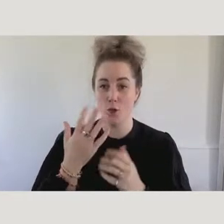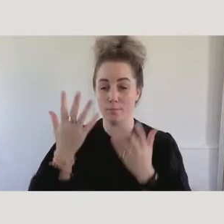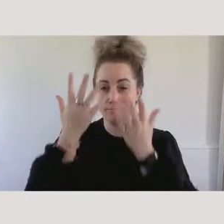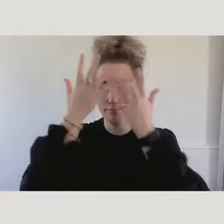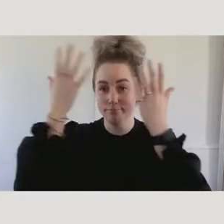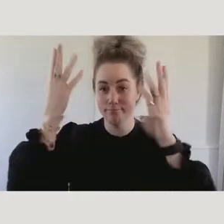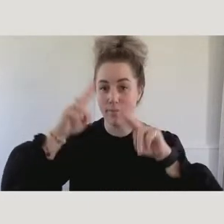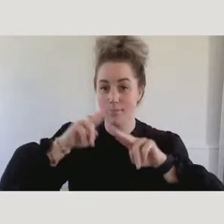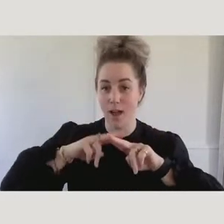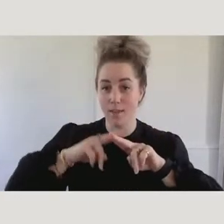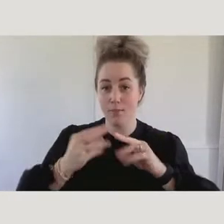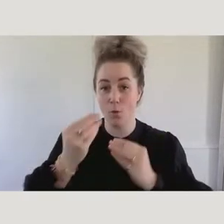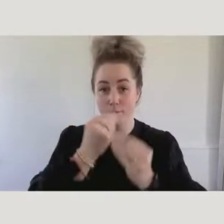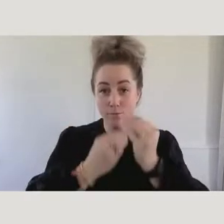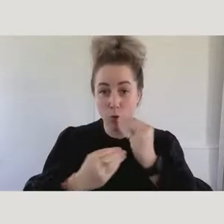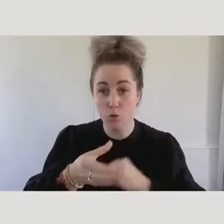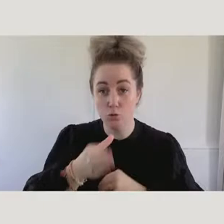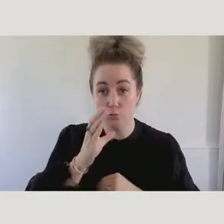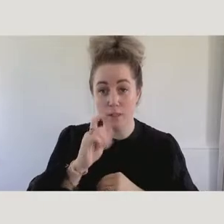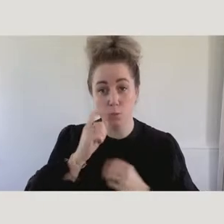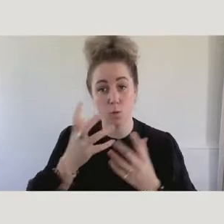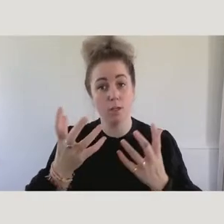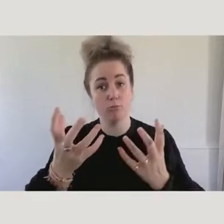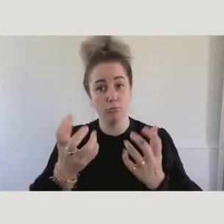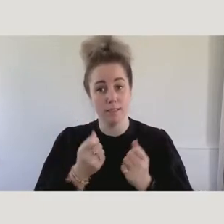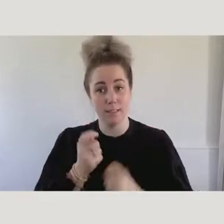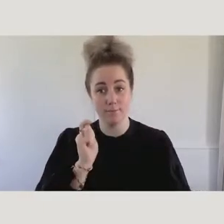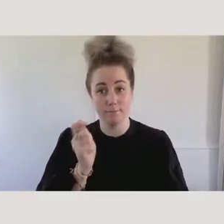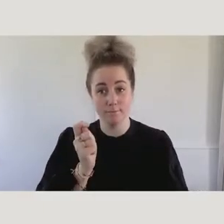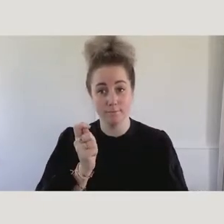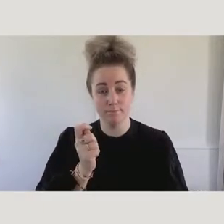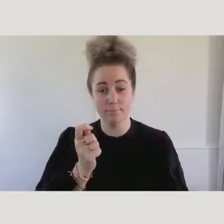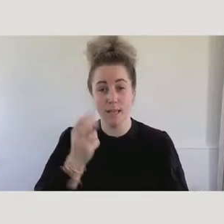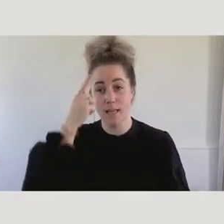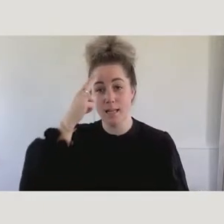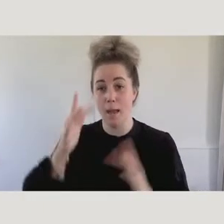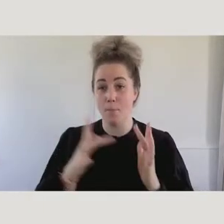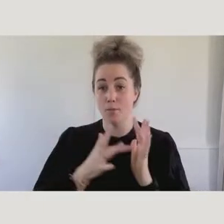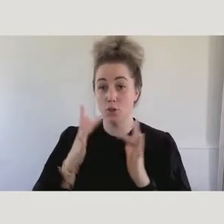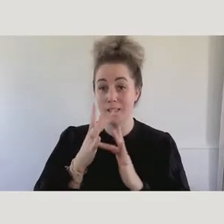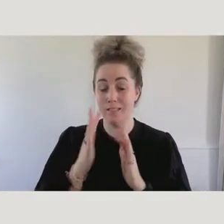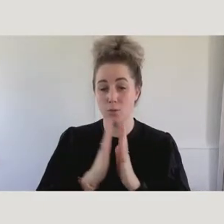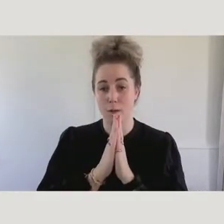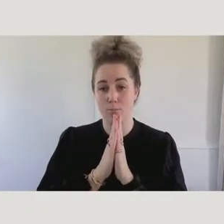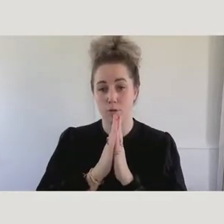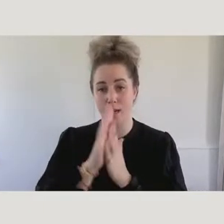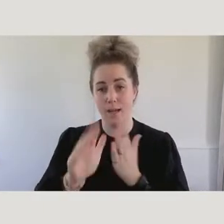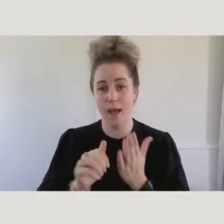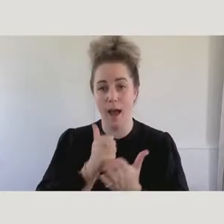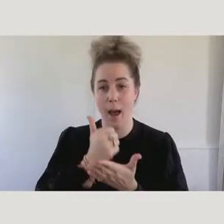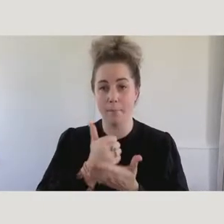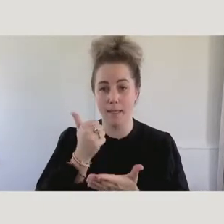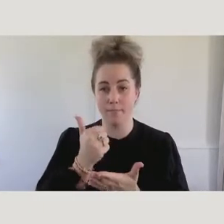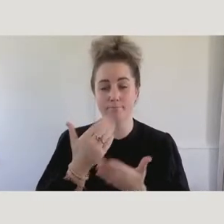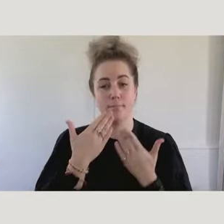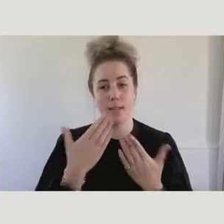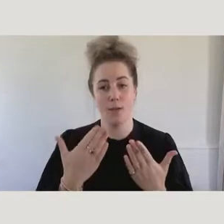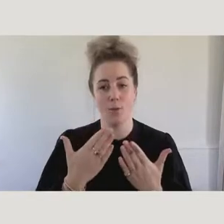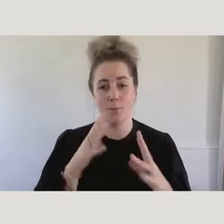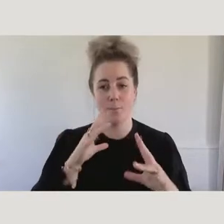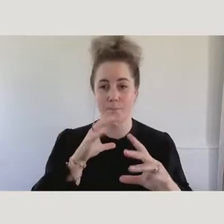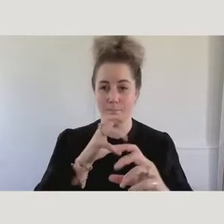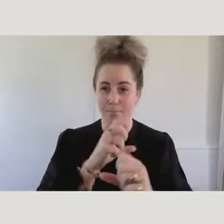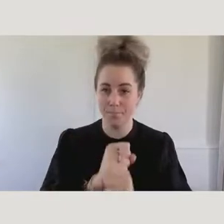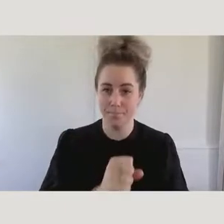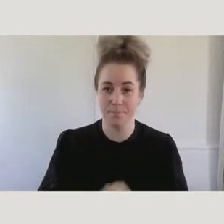for the food and the drinks that we are about to receive in the name of Jesus we pray amen thank you